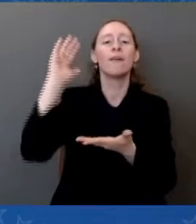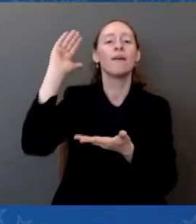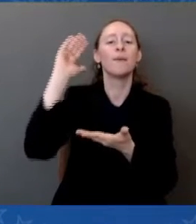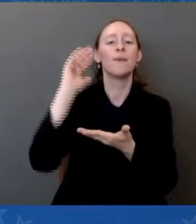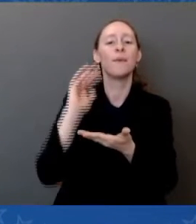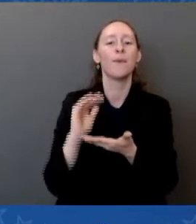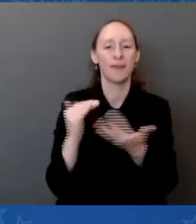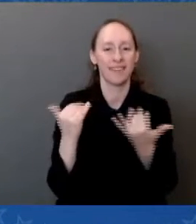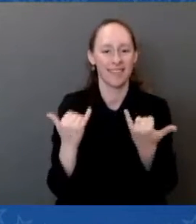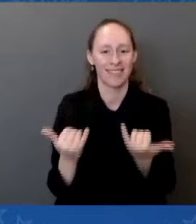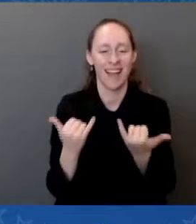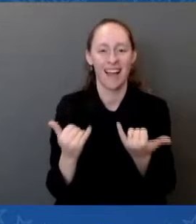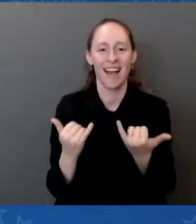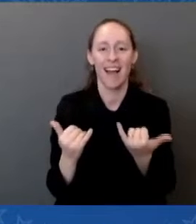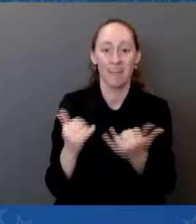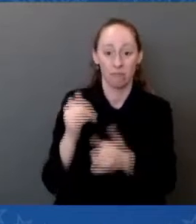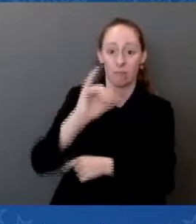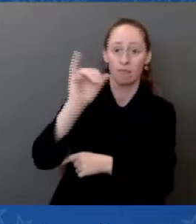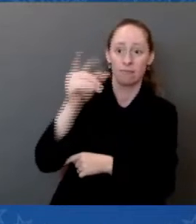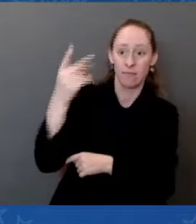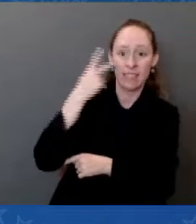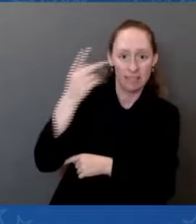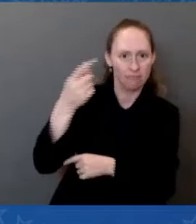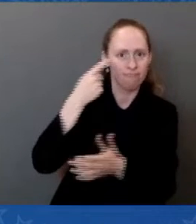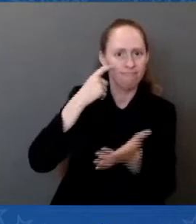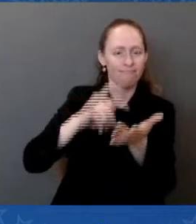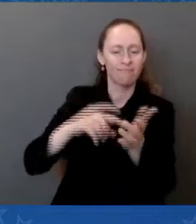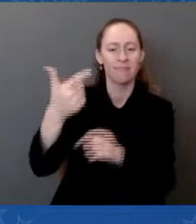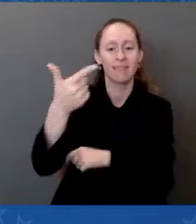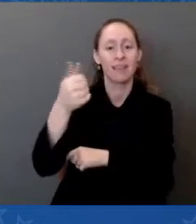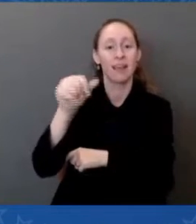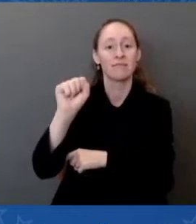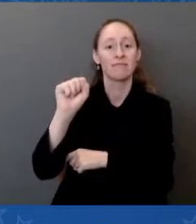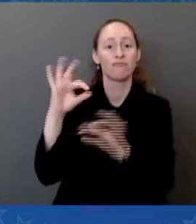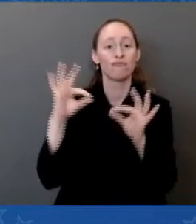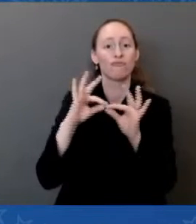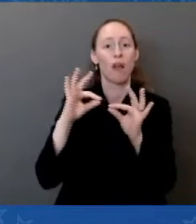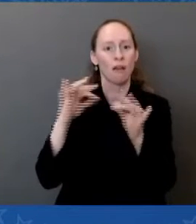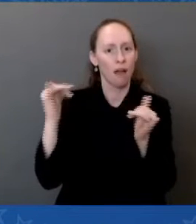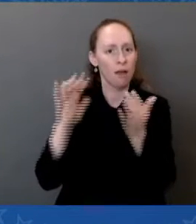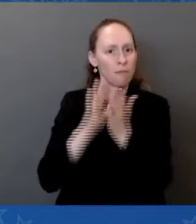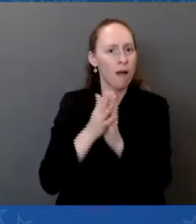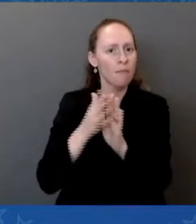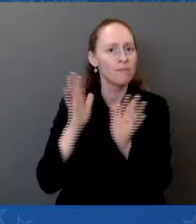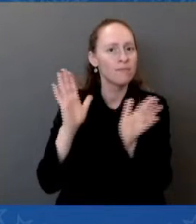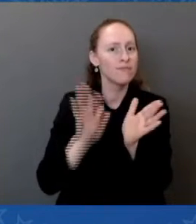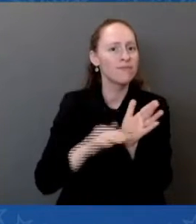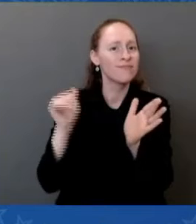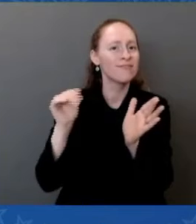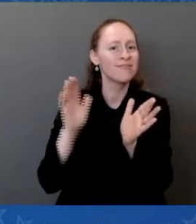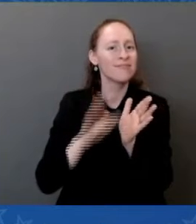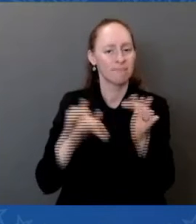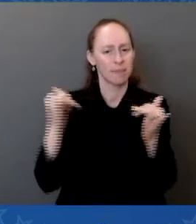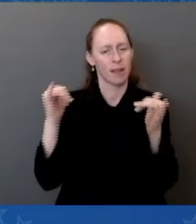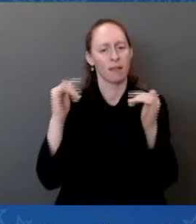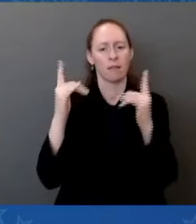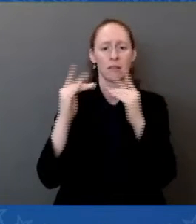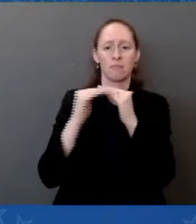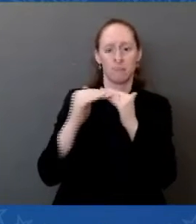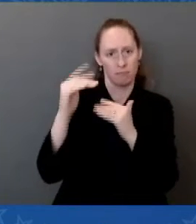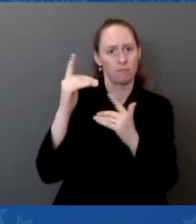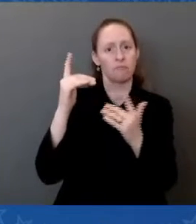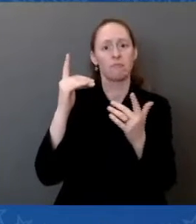And the price at the pump is now $1.20 a gallon less than it was at the beginning of the summer. America